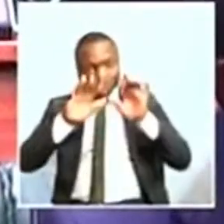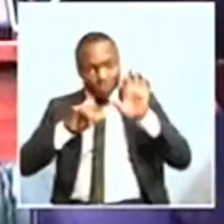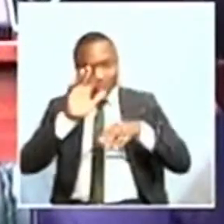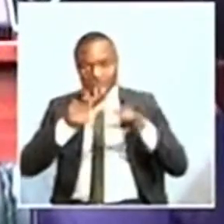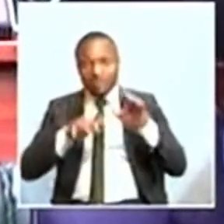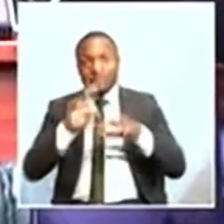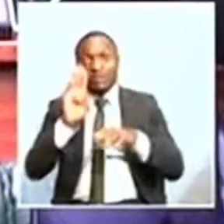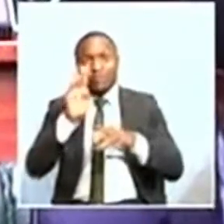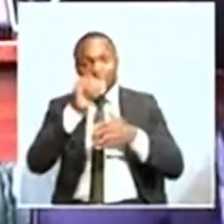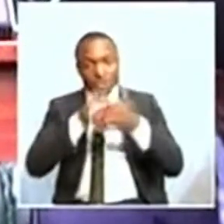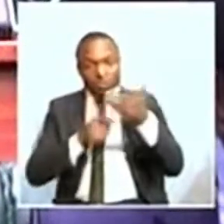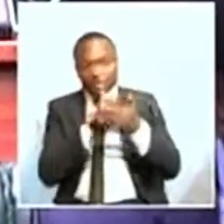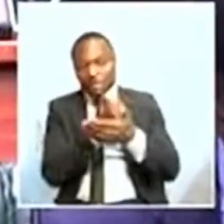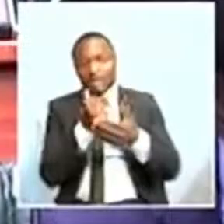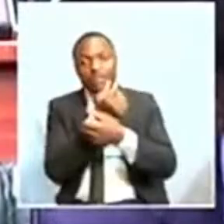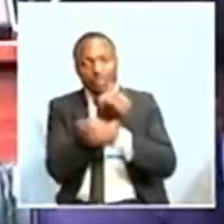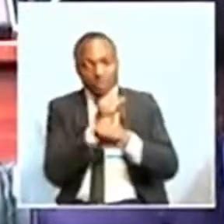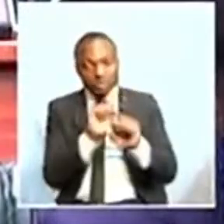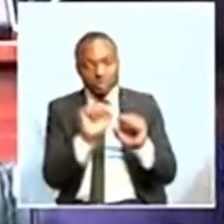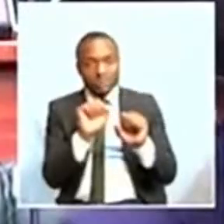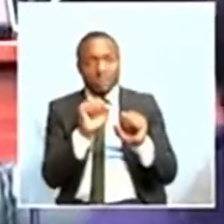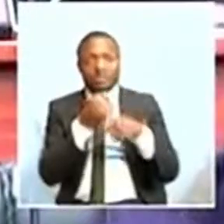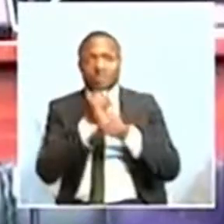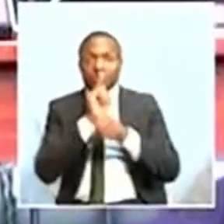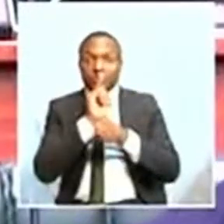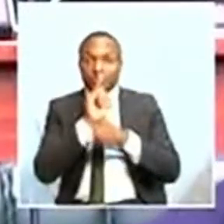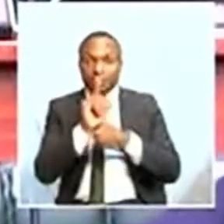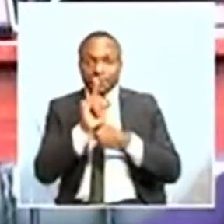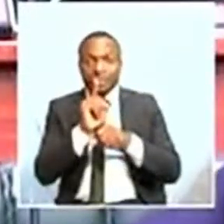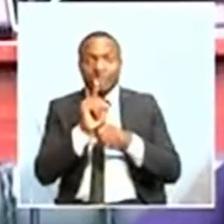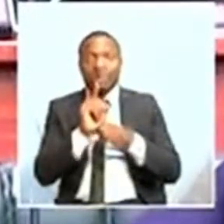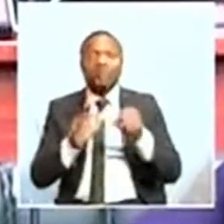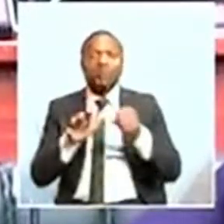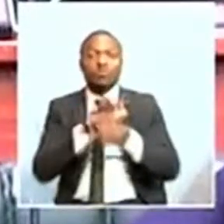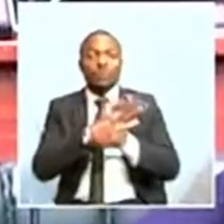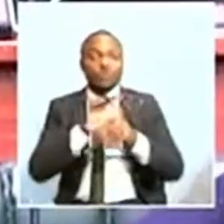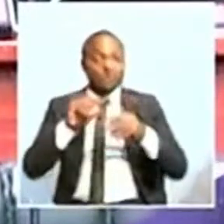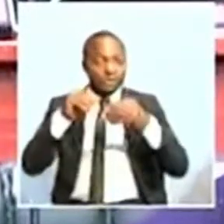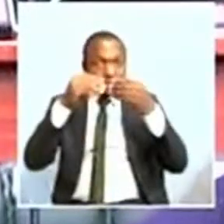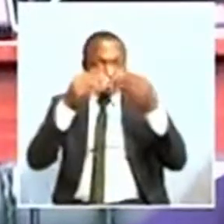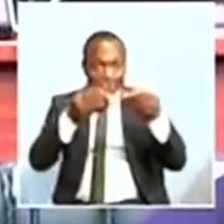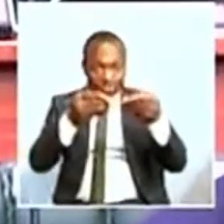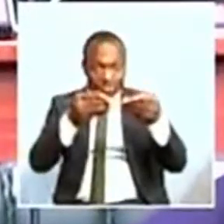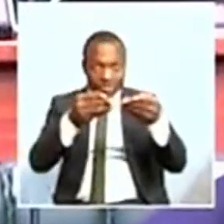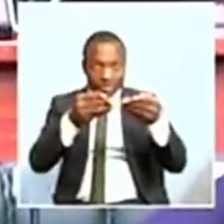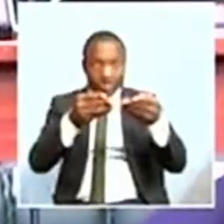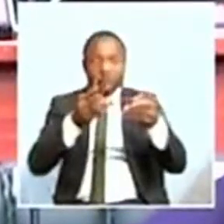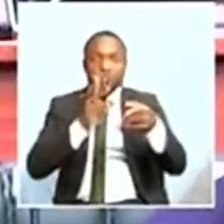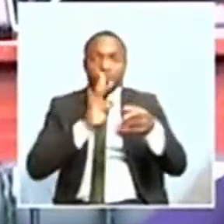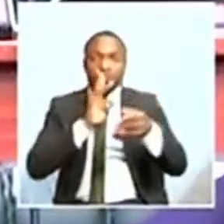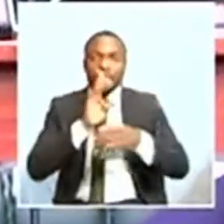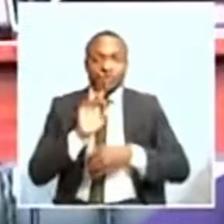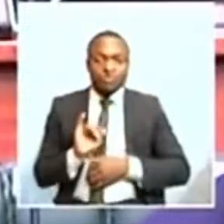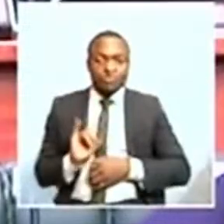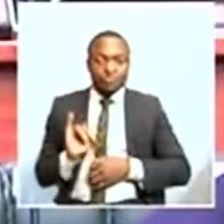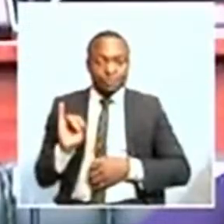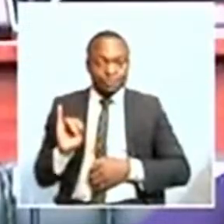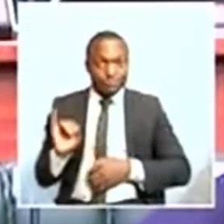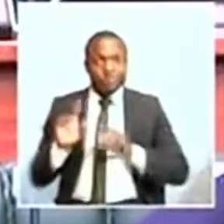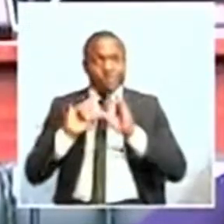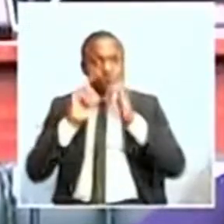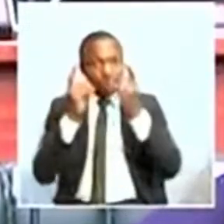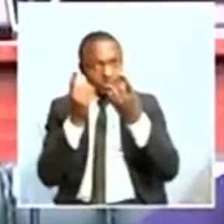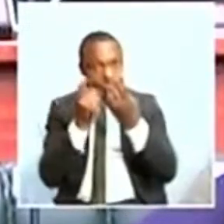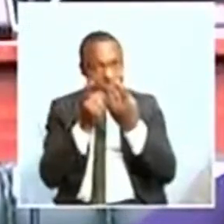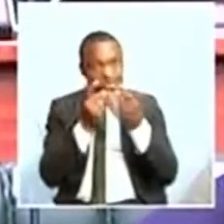what other measures are being taken to ensure adequate supply of water in Soka District. Madam Speaker, in response to